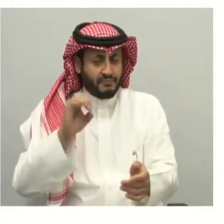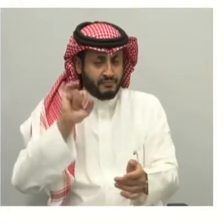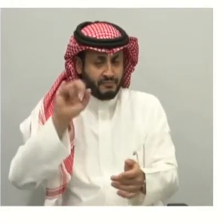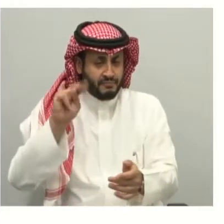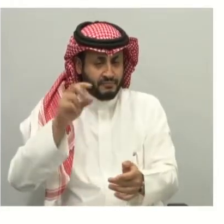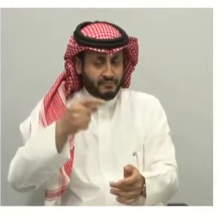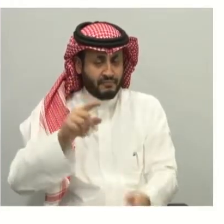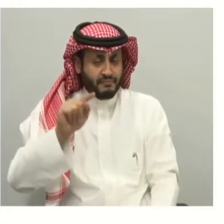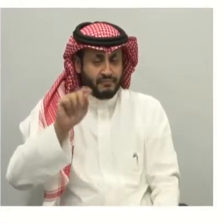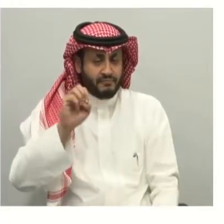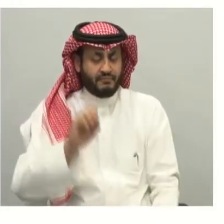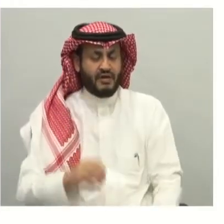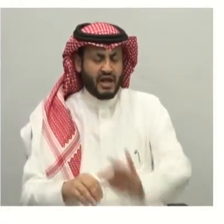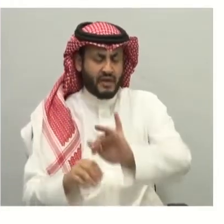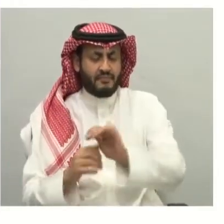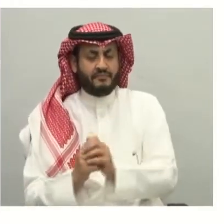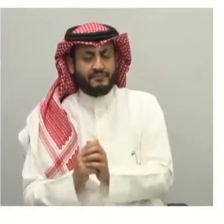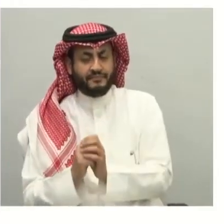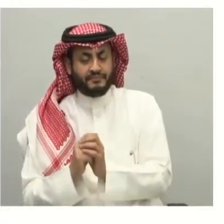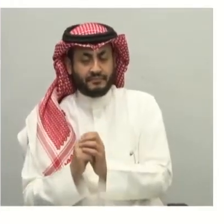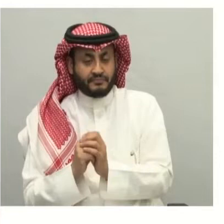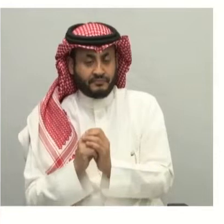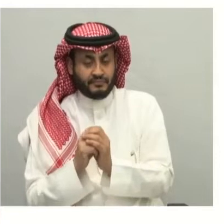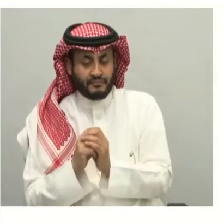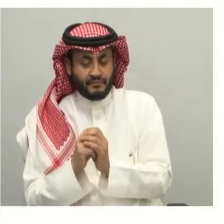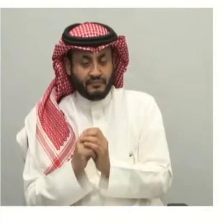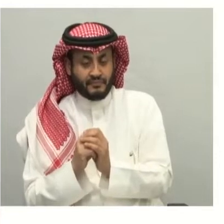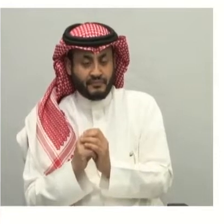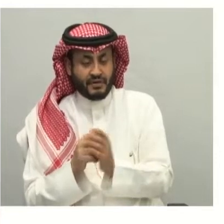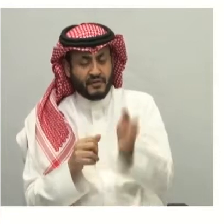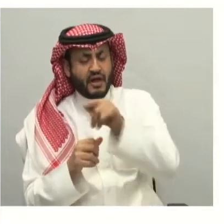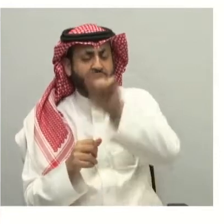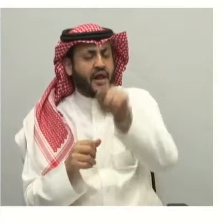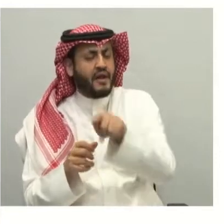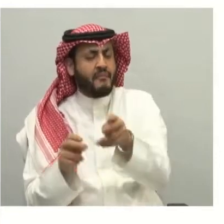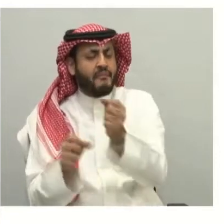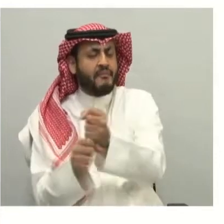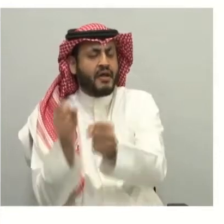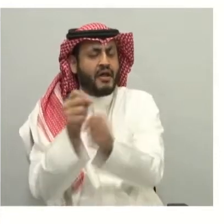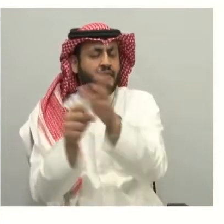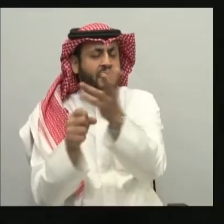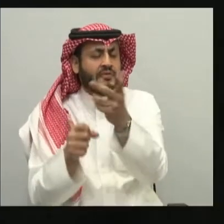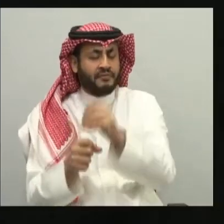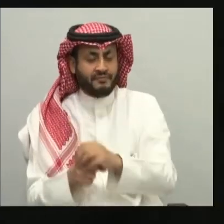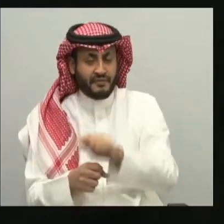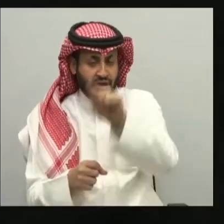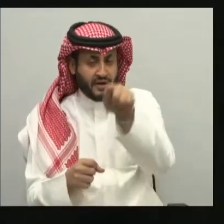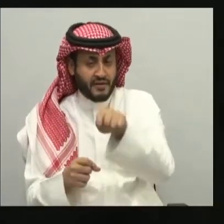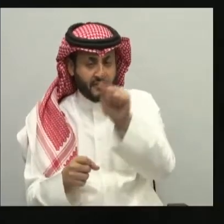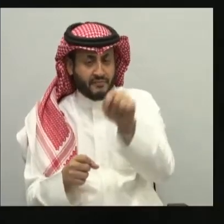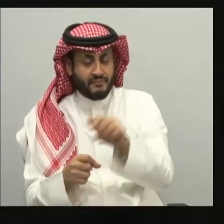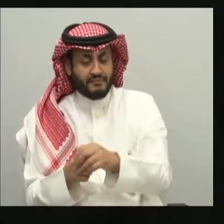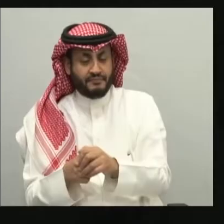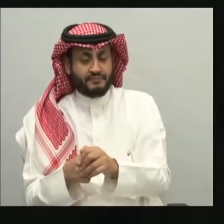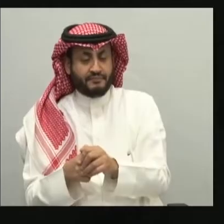for the future. And also we said that if you want to make question about what will happen in the future,